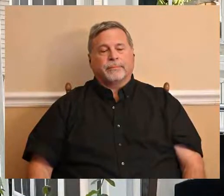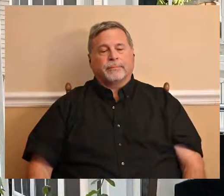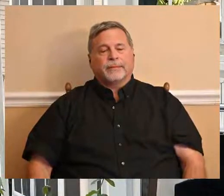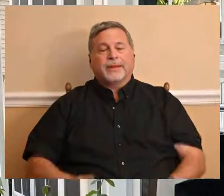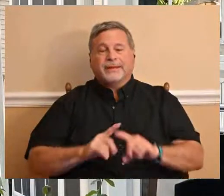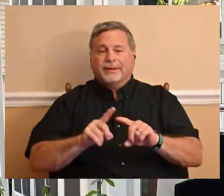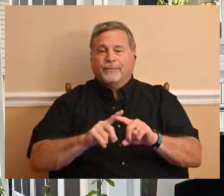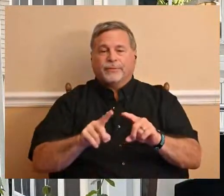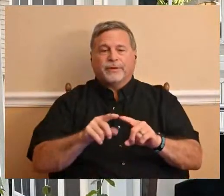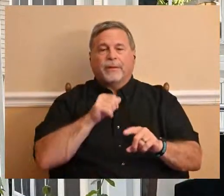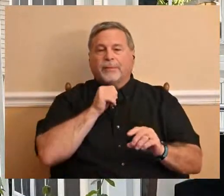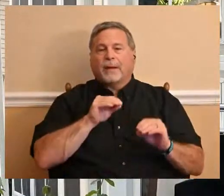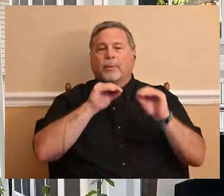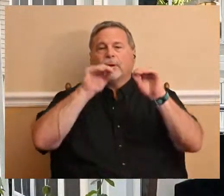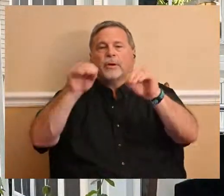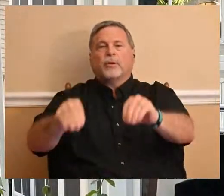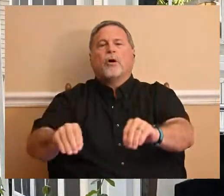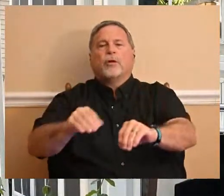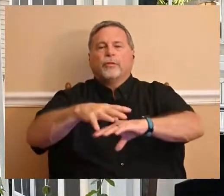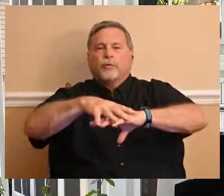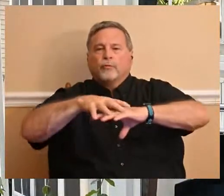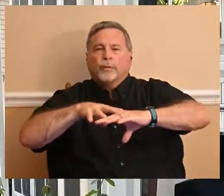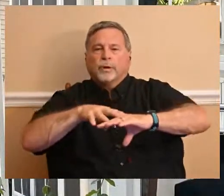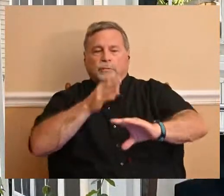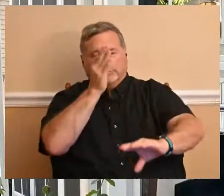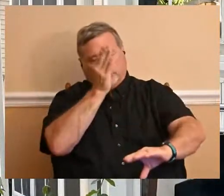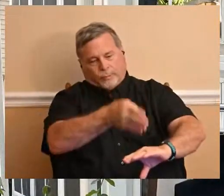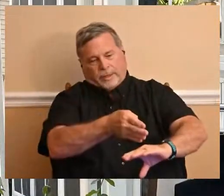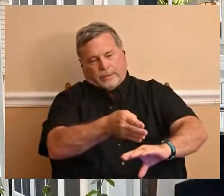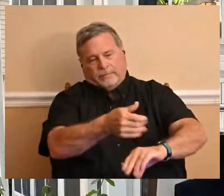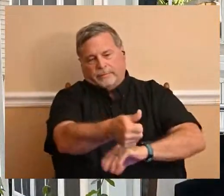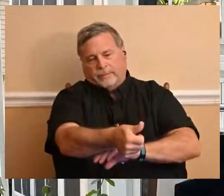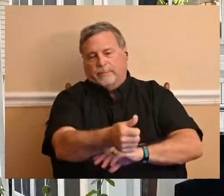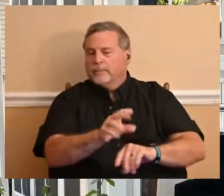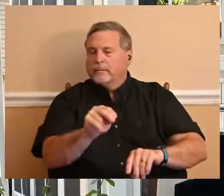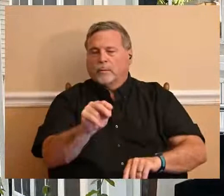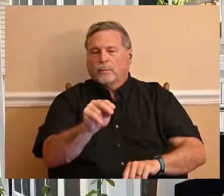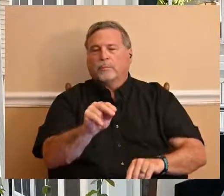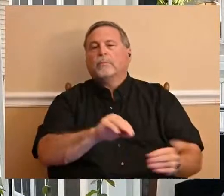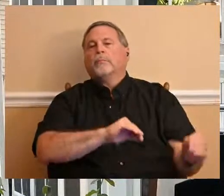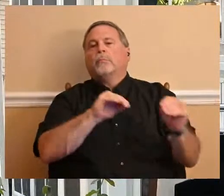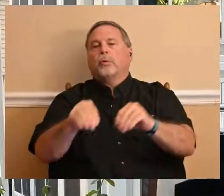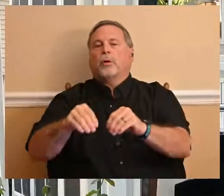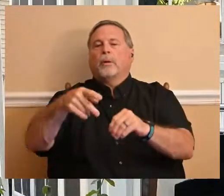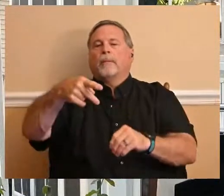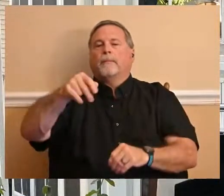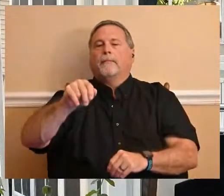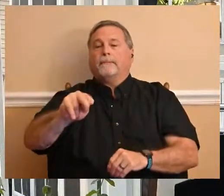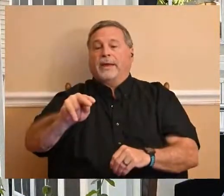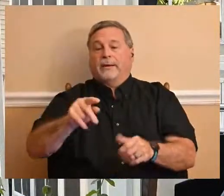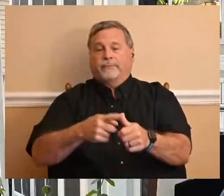putting this on the grill just by itself. I'm actually going to put this on a pan on the grill.